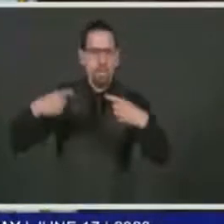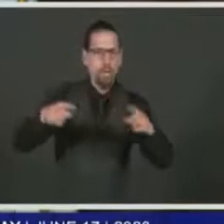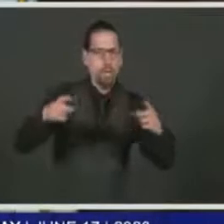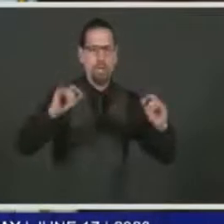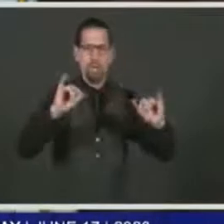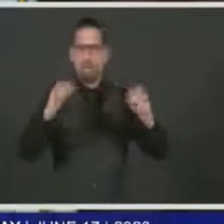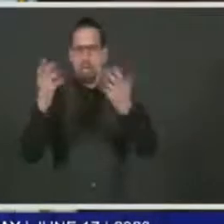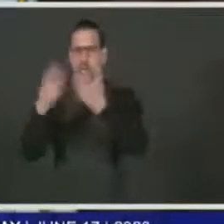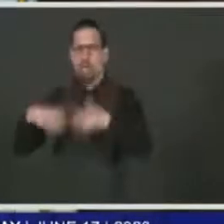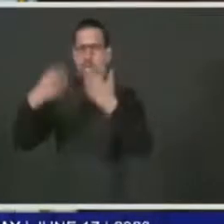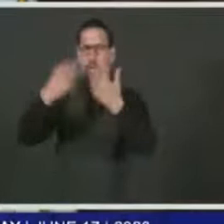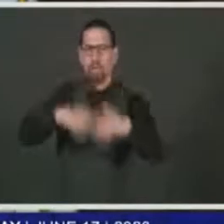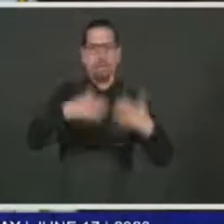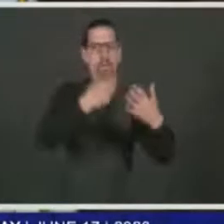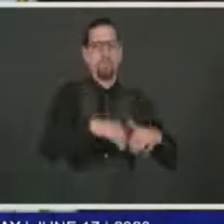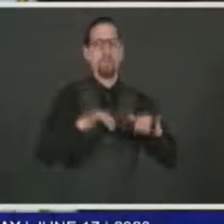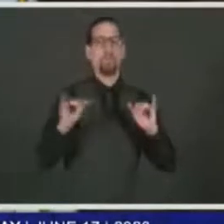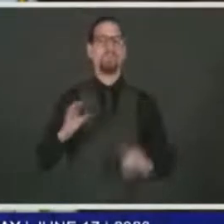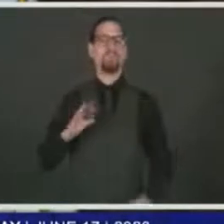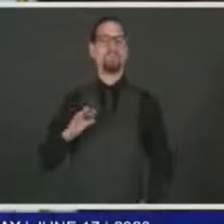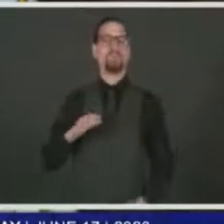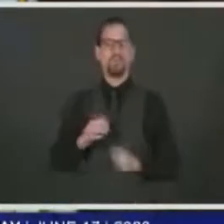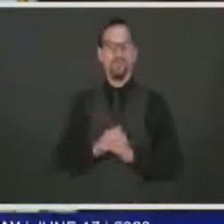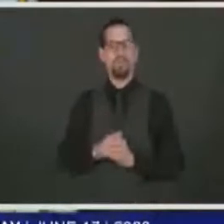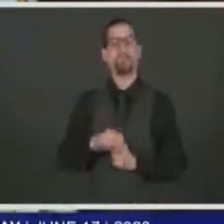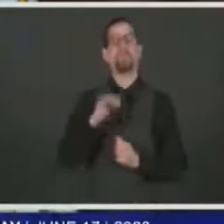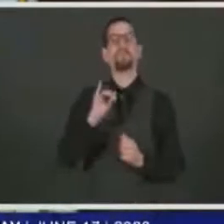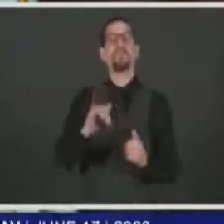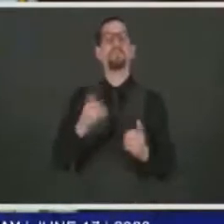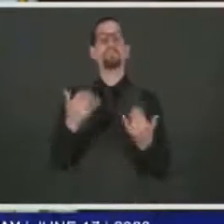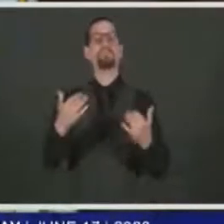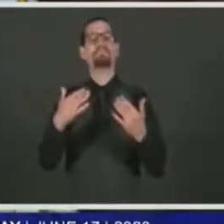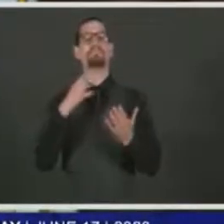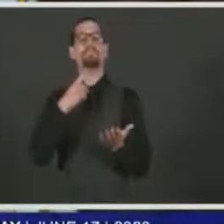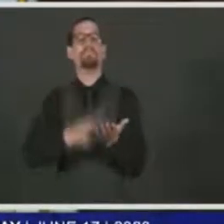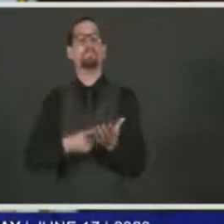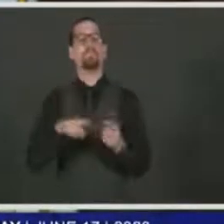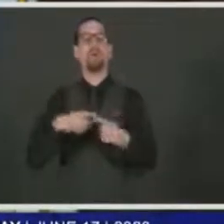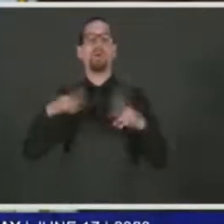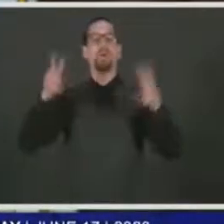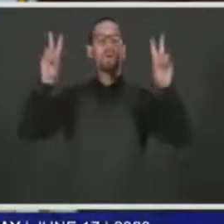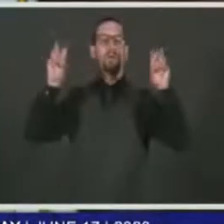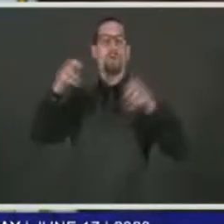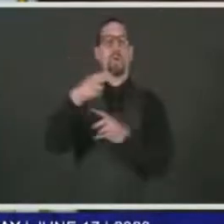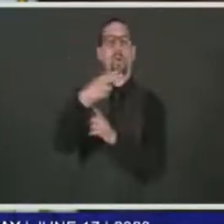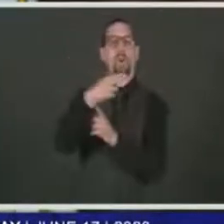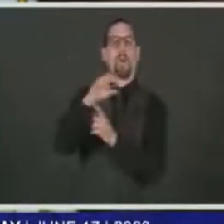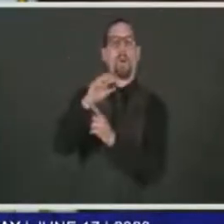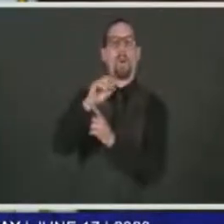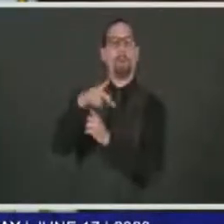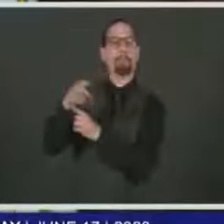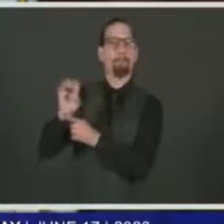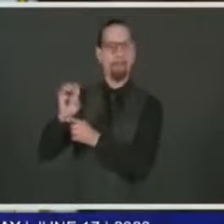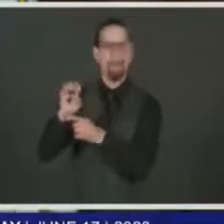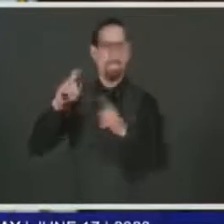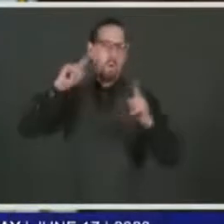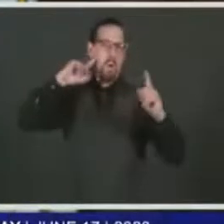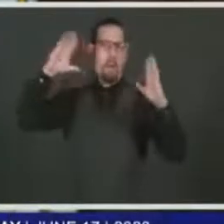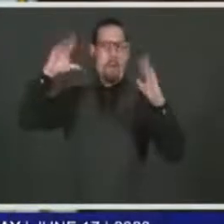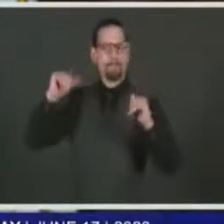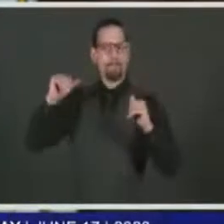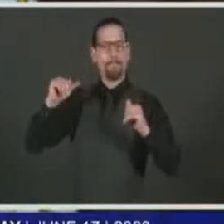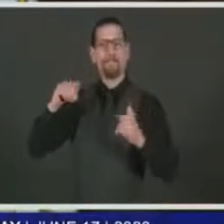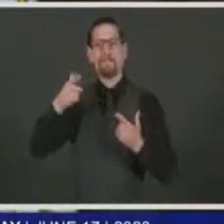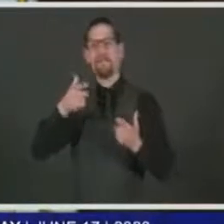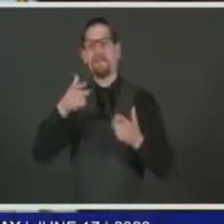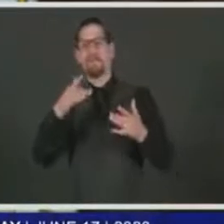the thick of it, we're in the teeth of it. Unemployment is at a historical high. There's anxiety about what summer will look like, anxiety about what school will